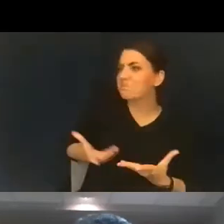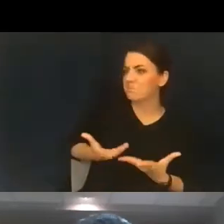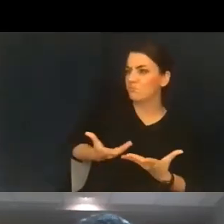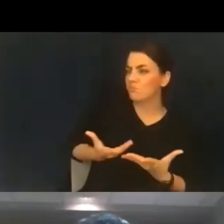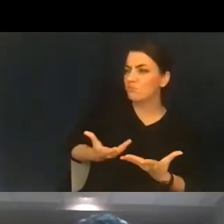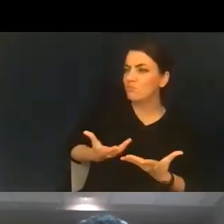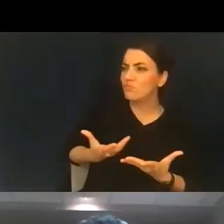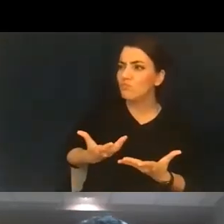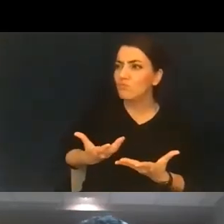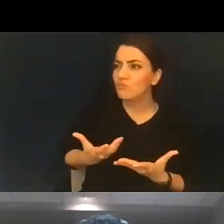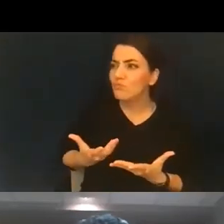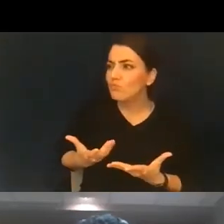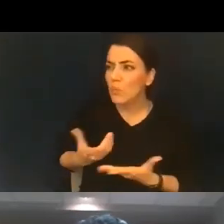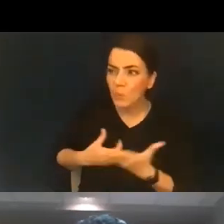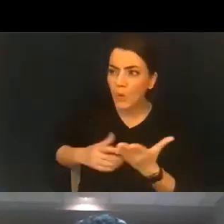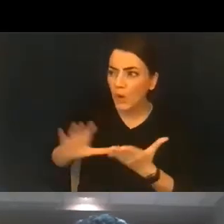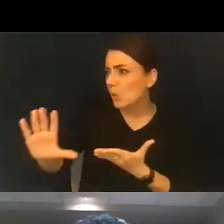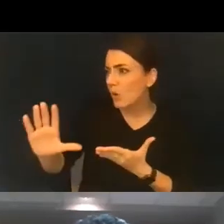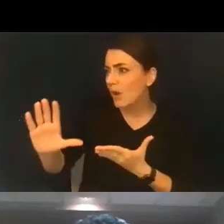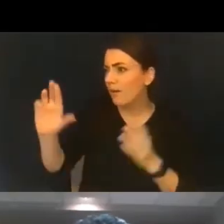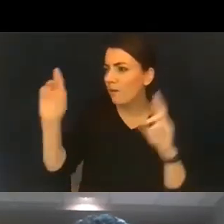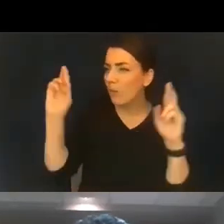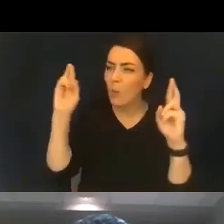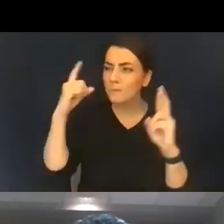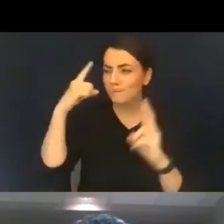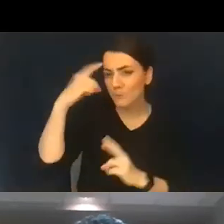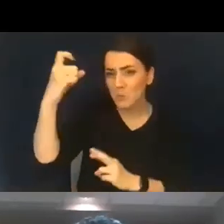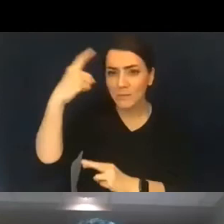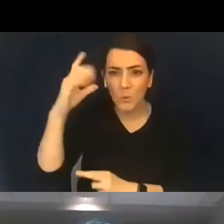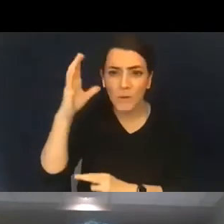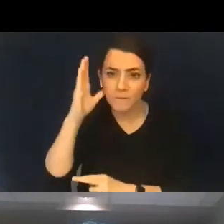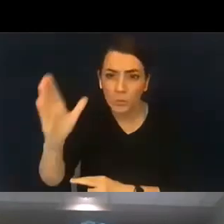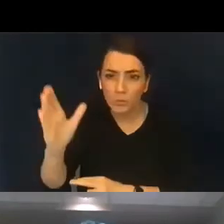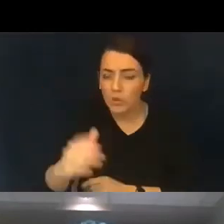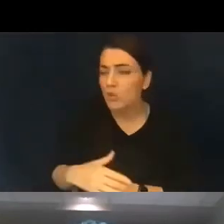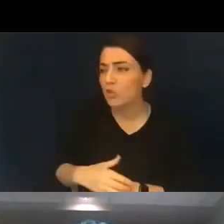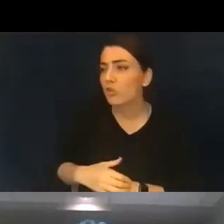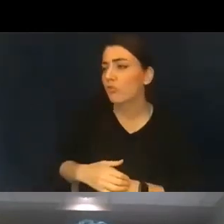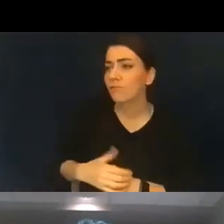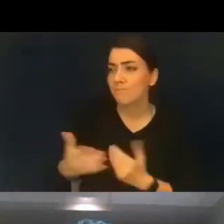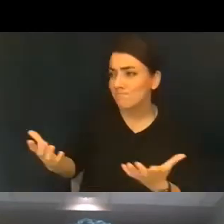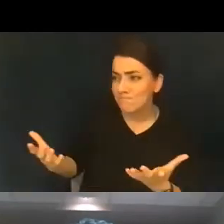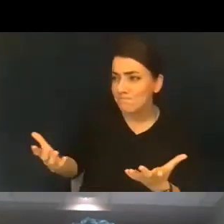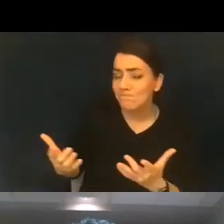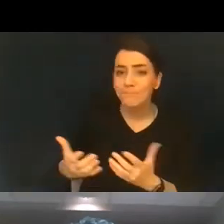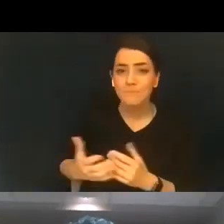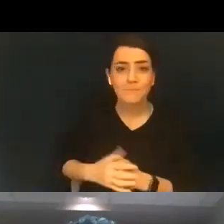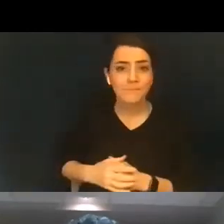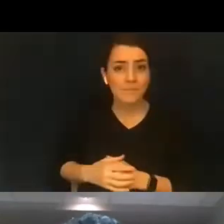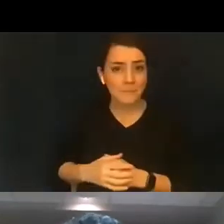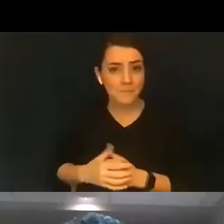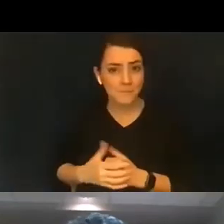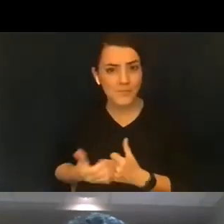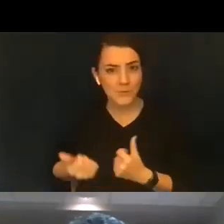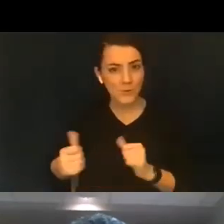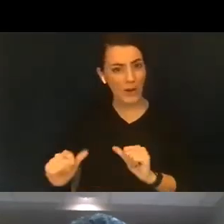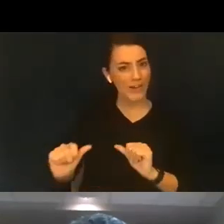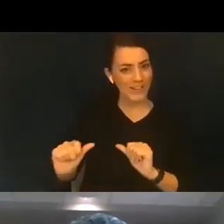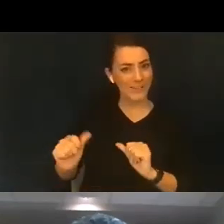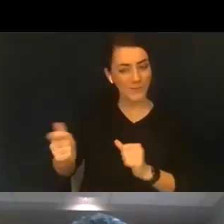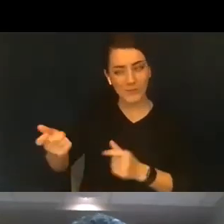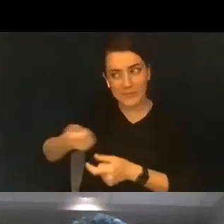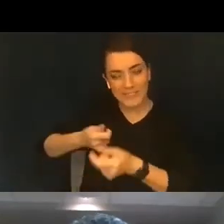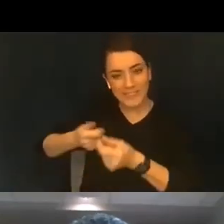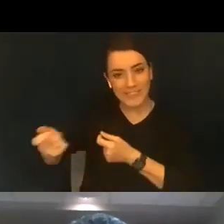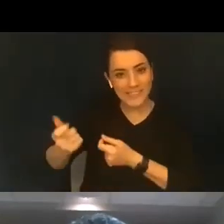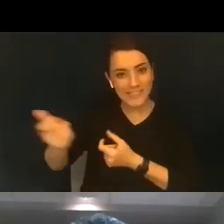and dreams for the future. We sort of had a project where we wanted to record maybe 30 to